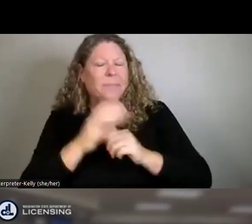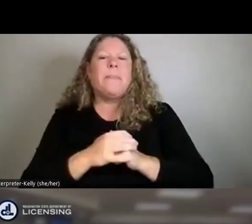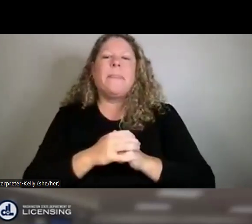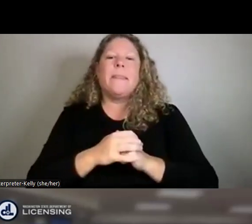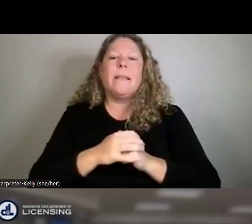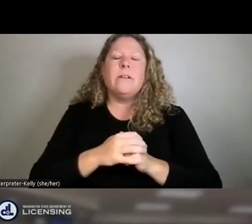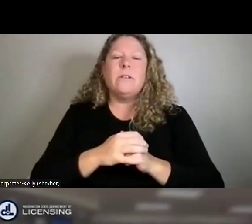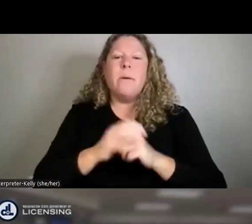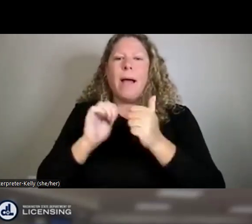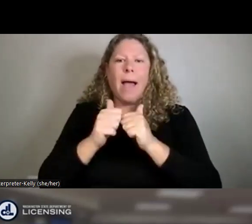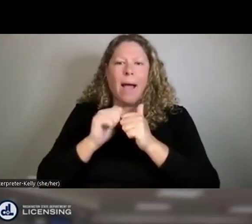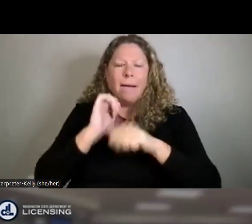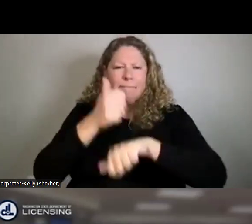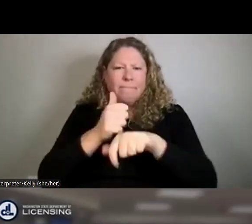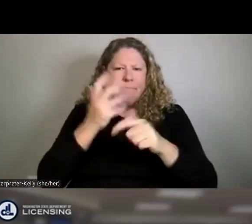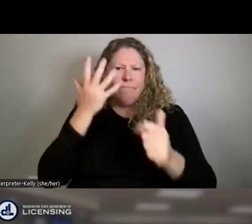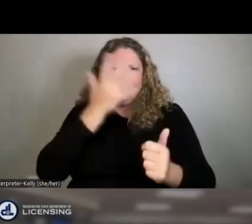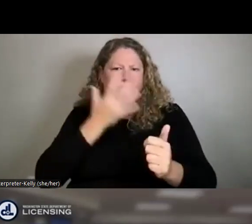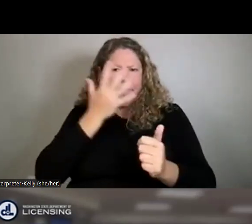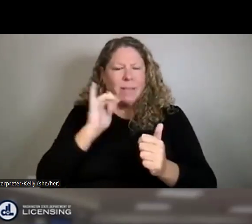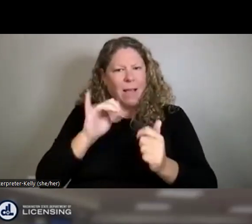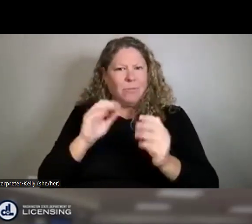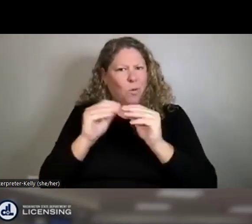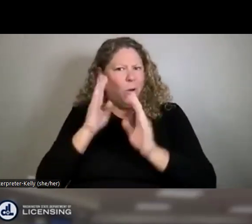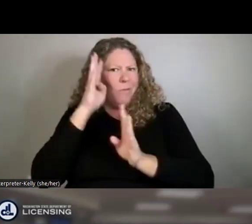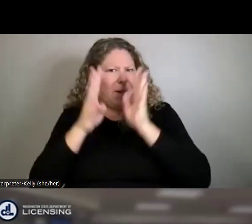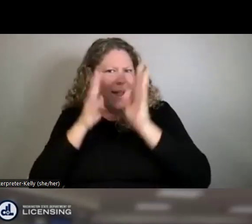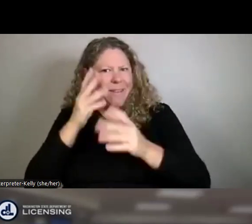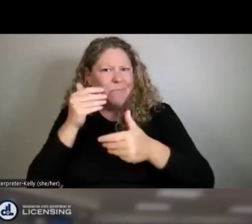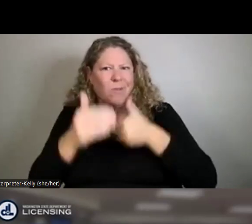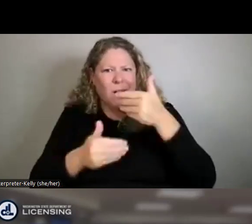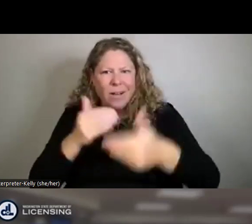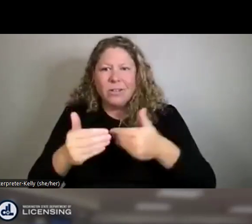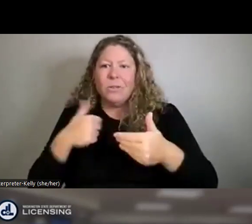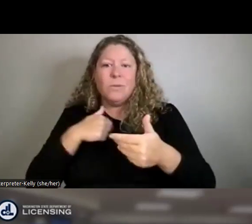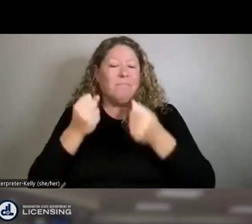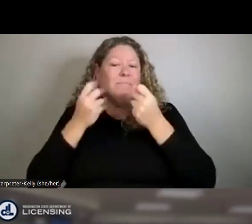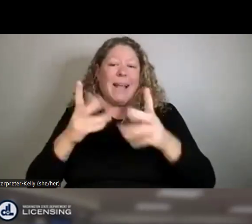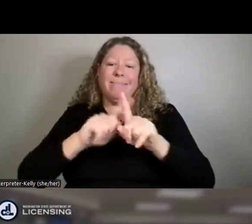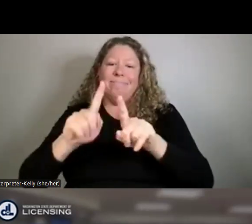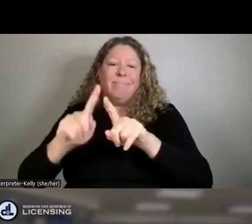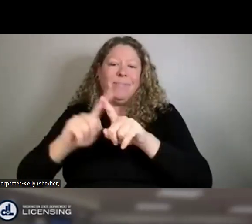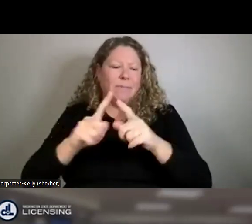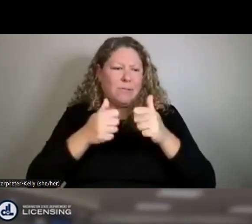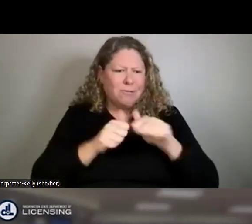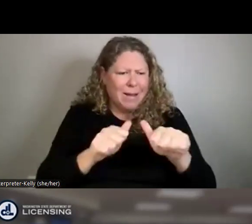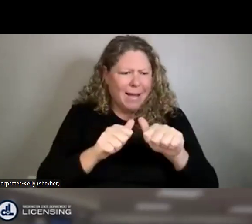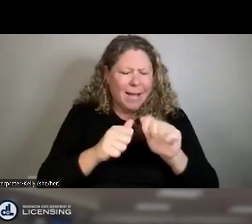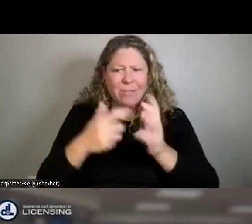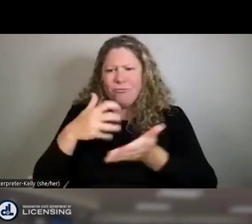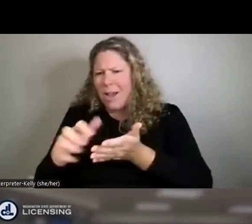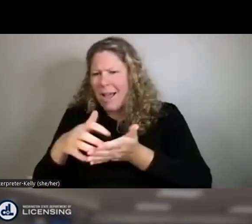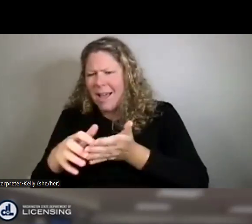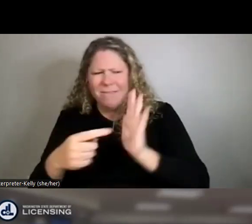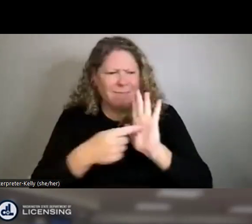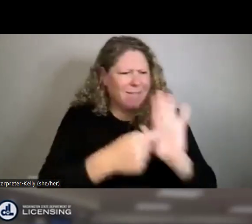journey map is a creative process. There's a lot of iteration. There's a lot of showing it to other people to